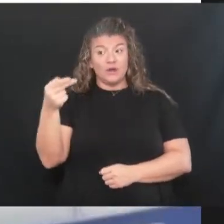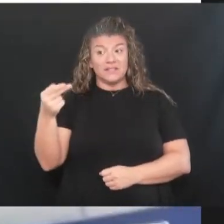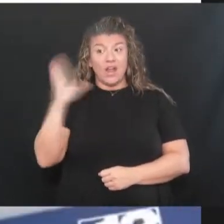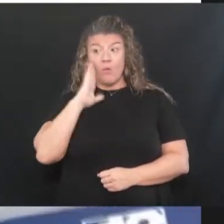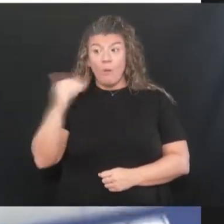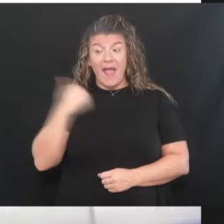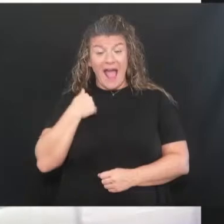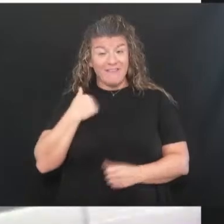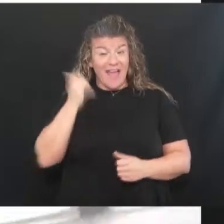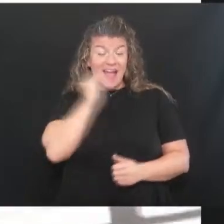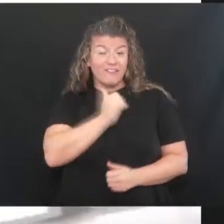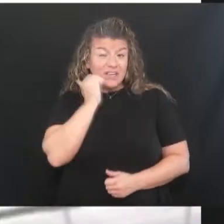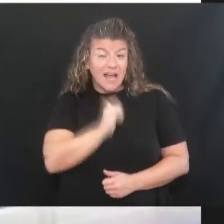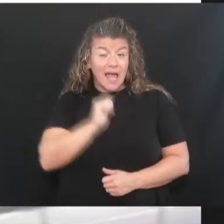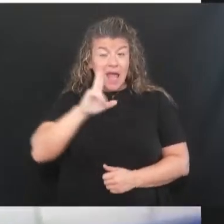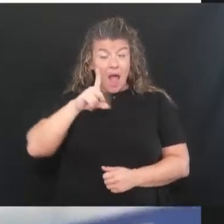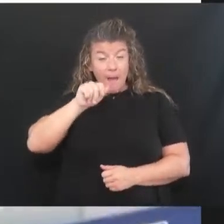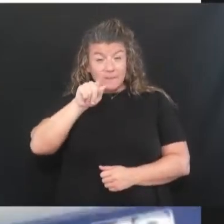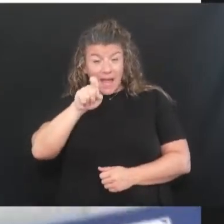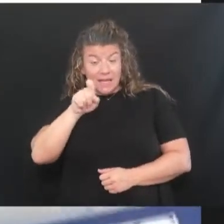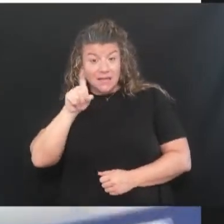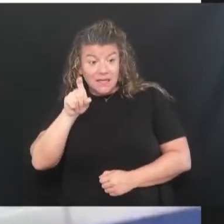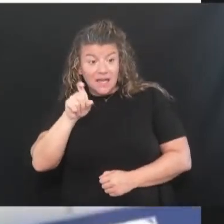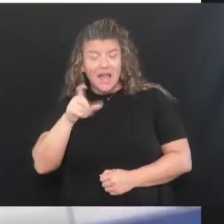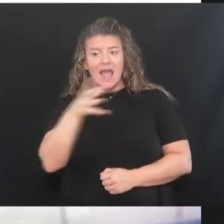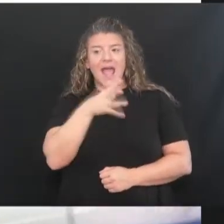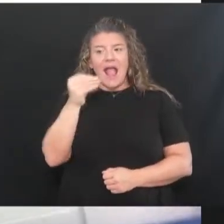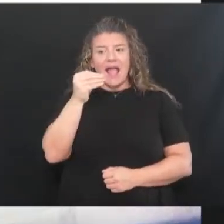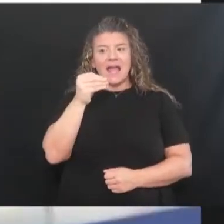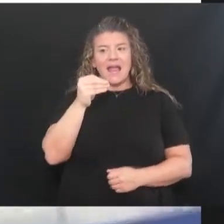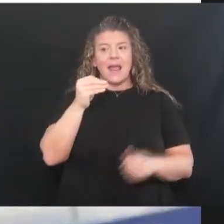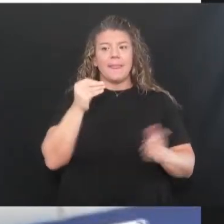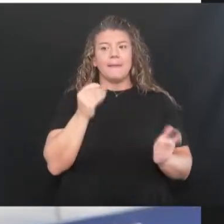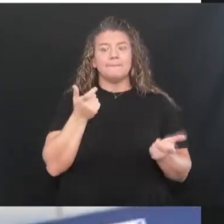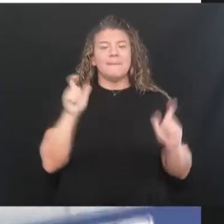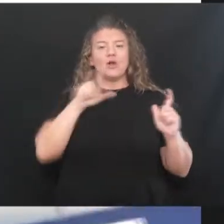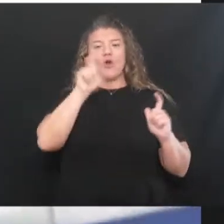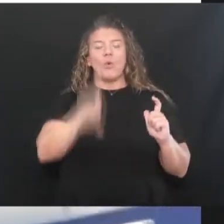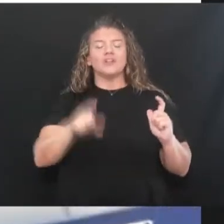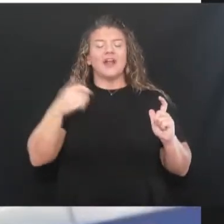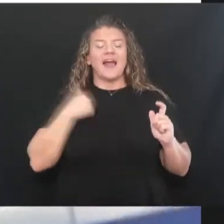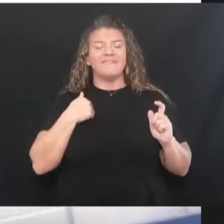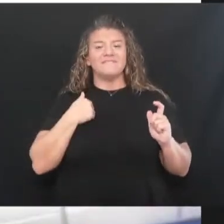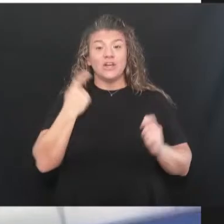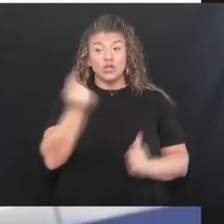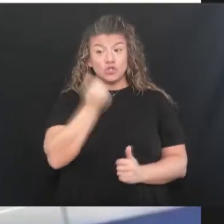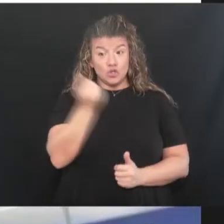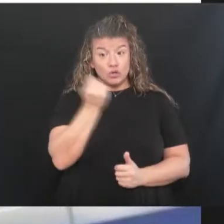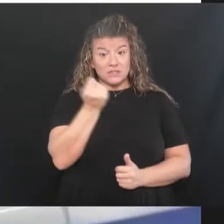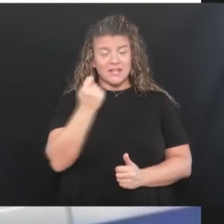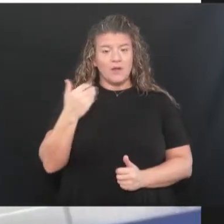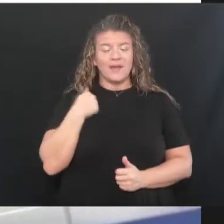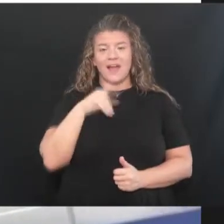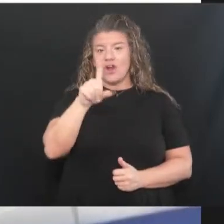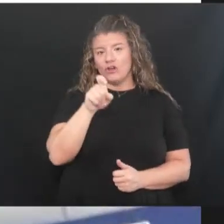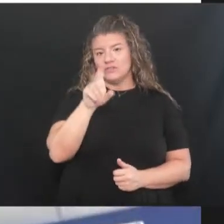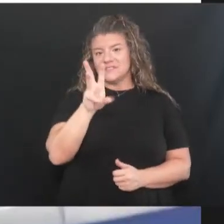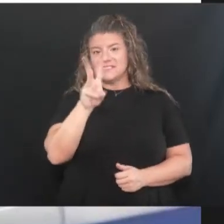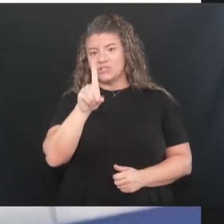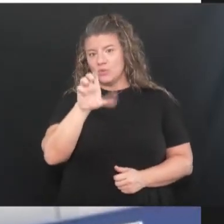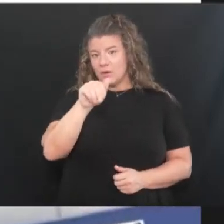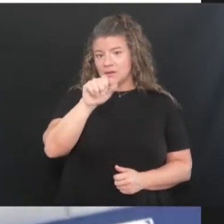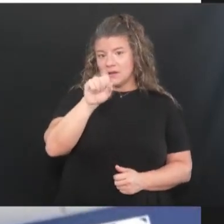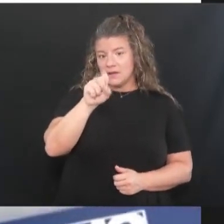an update every day? Because it was updated again today. And the bigger question I have is, Tuesday, we had 161 cases.